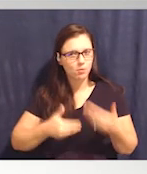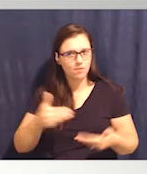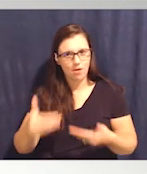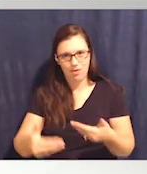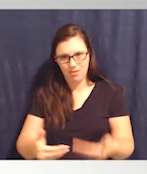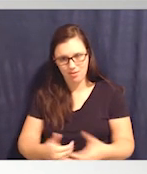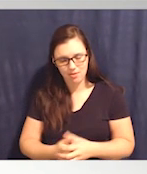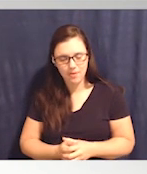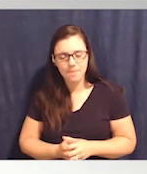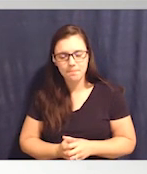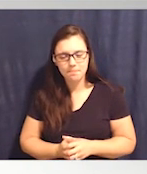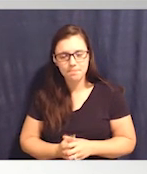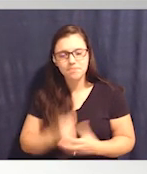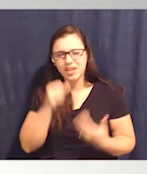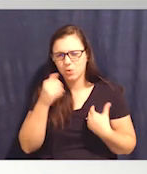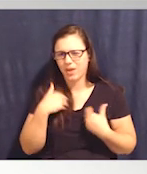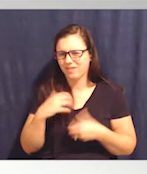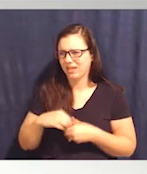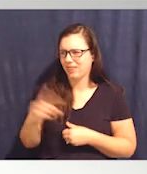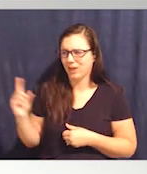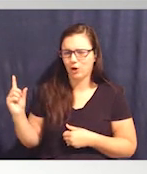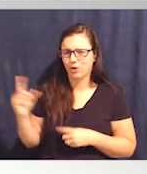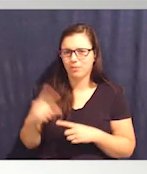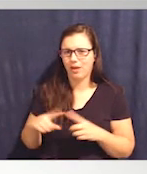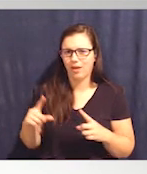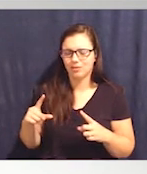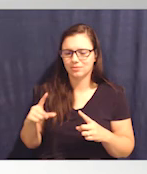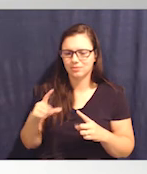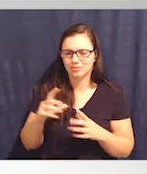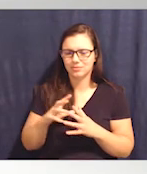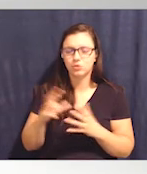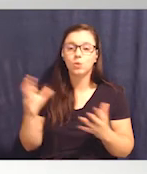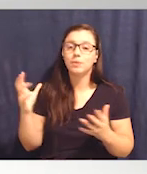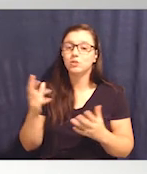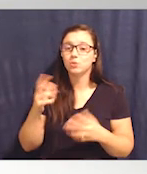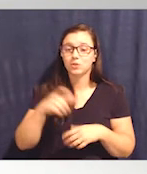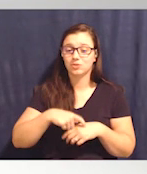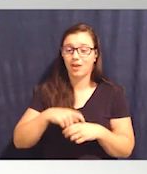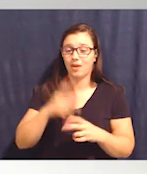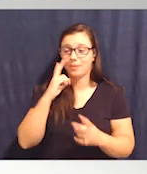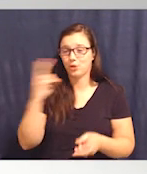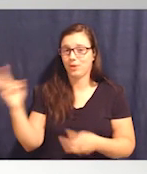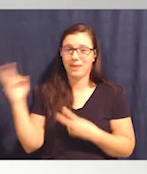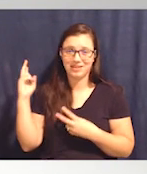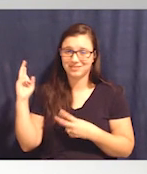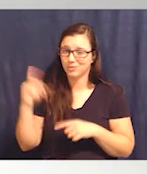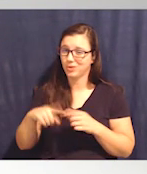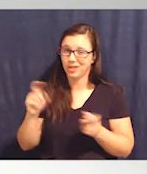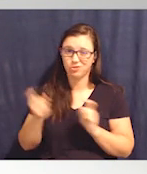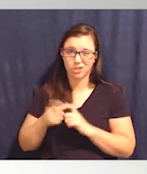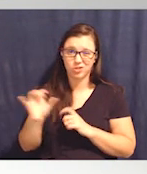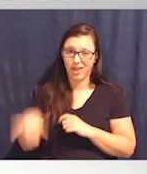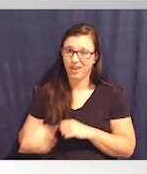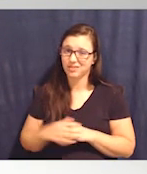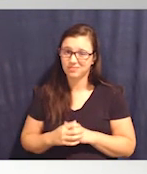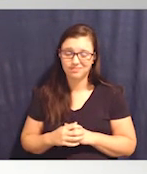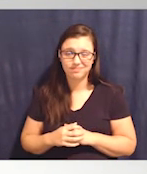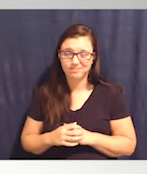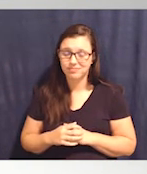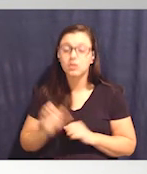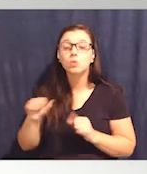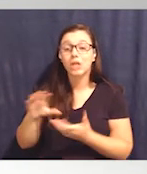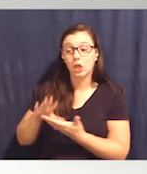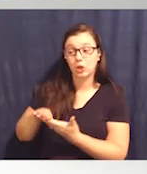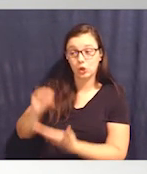but don't spend too much time looking backwards either, because you can't change that either. You can learn from it, but you can't change it.